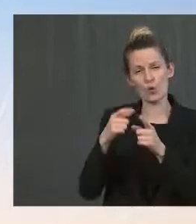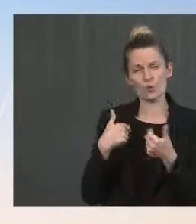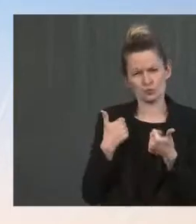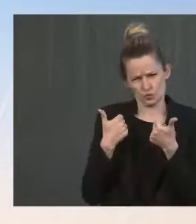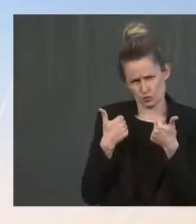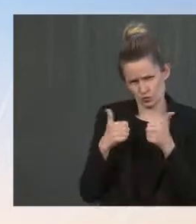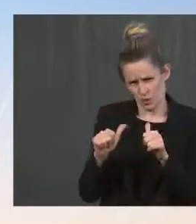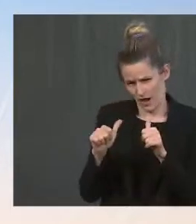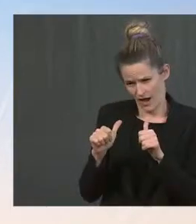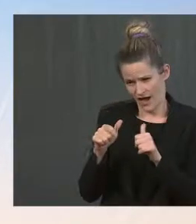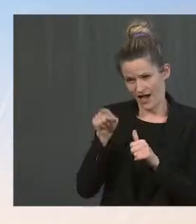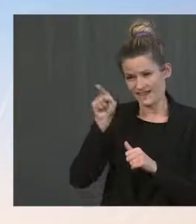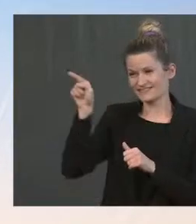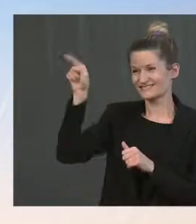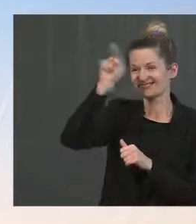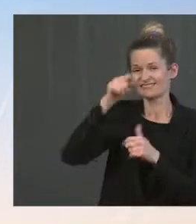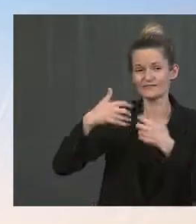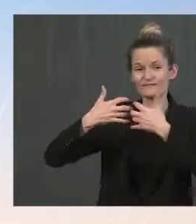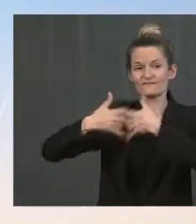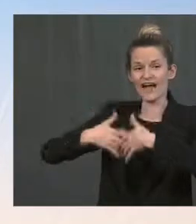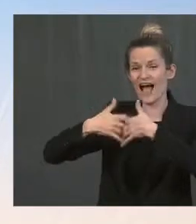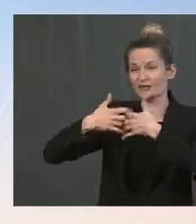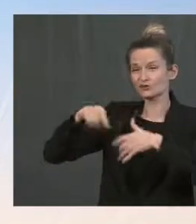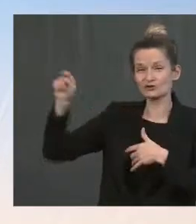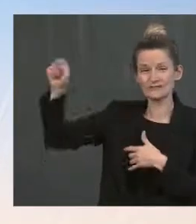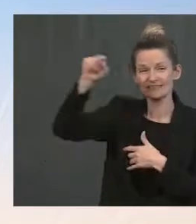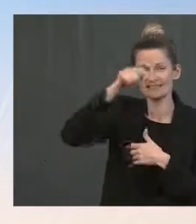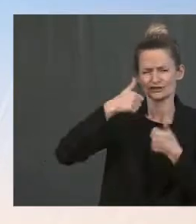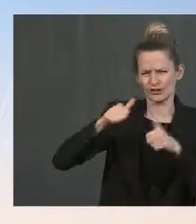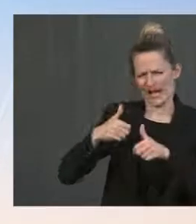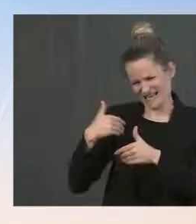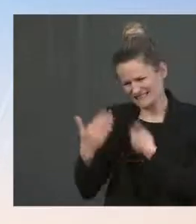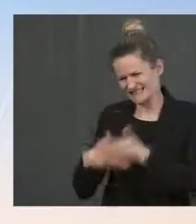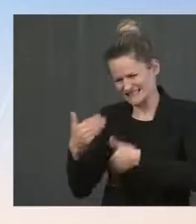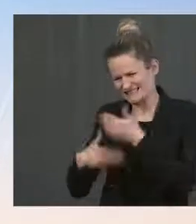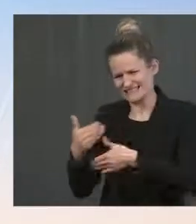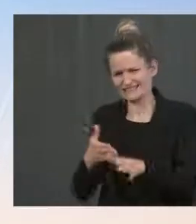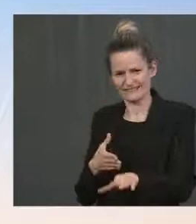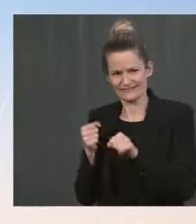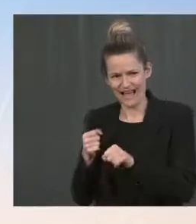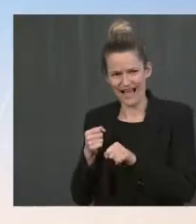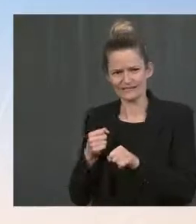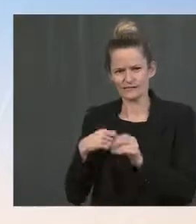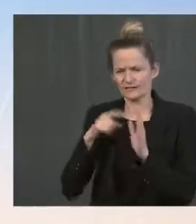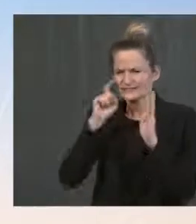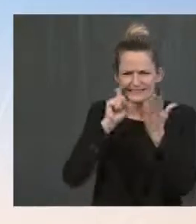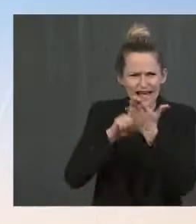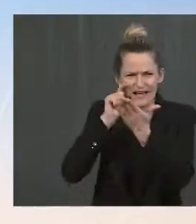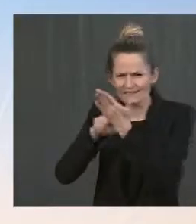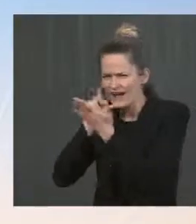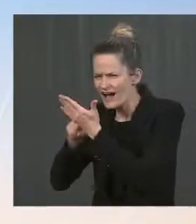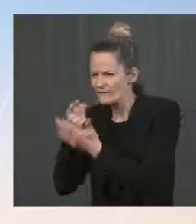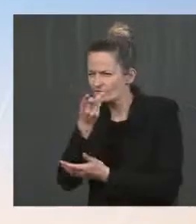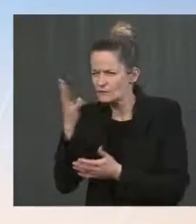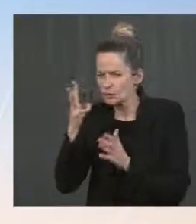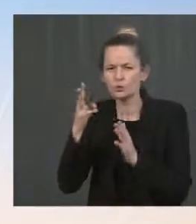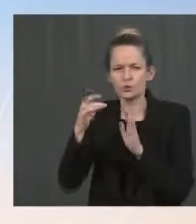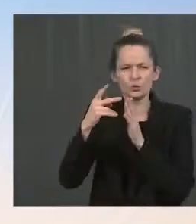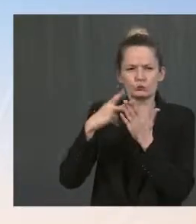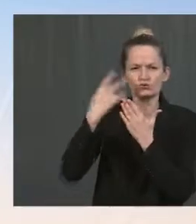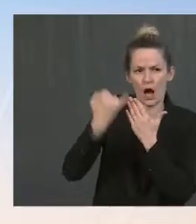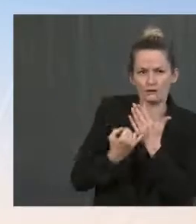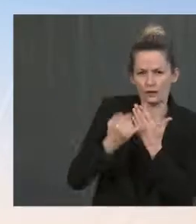projects going very quickly. We've already been able to identify a couple of projects that would be helped by our resources. And so I think you